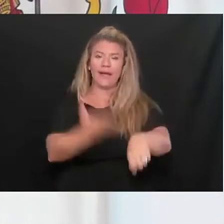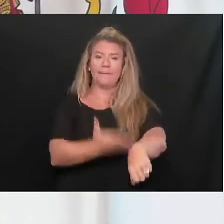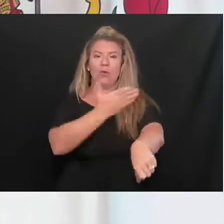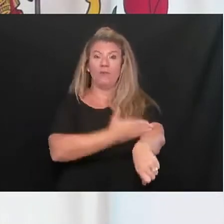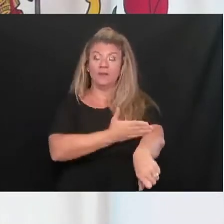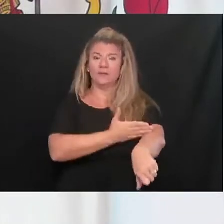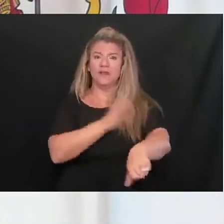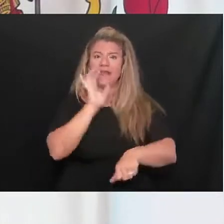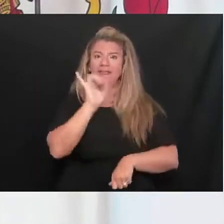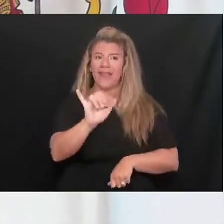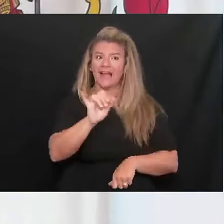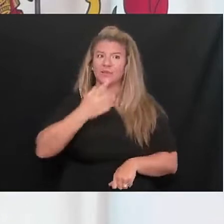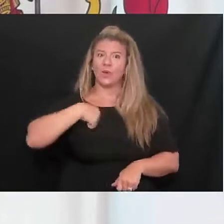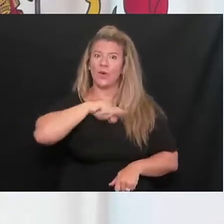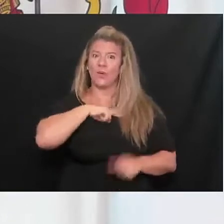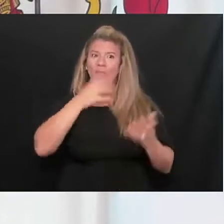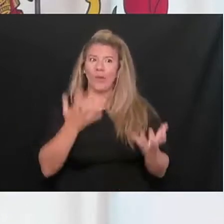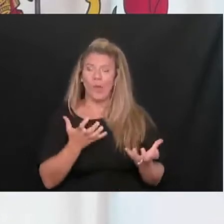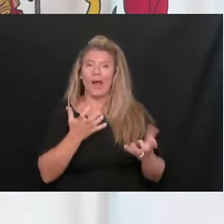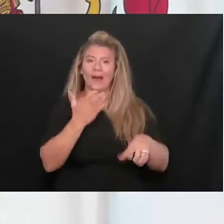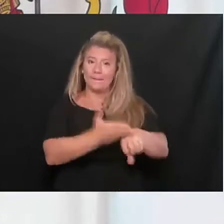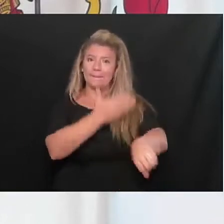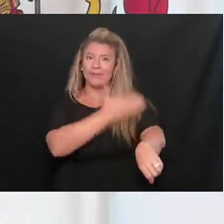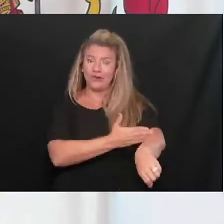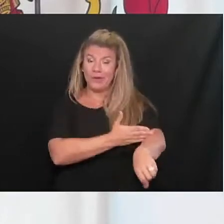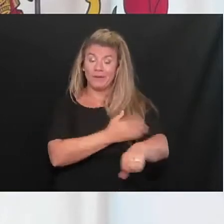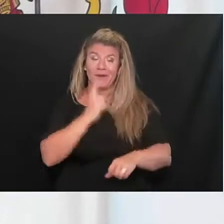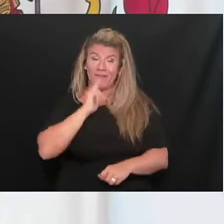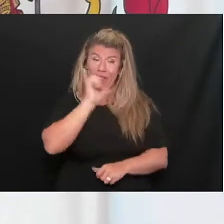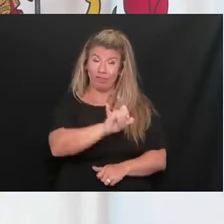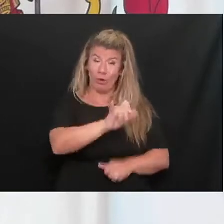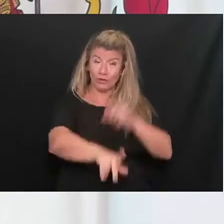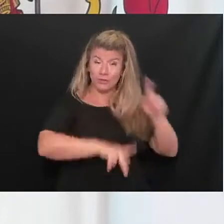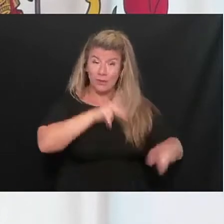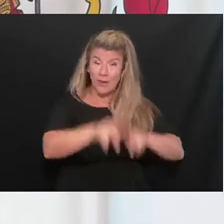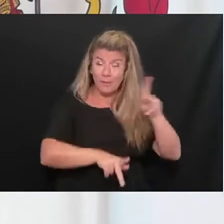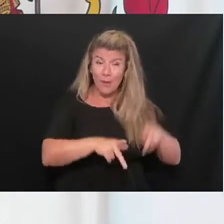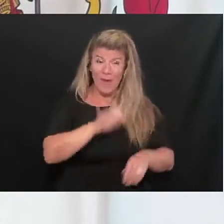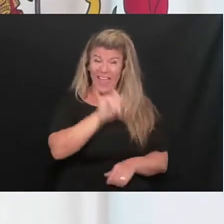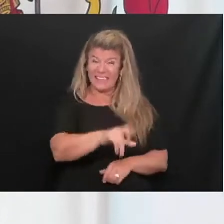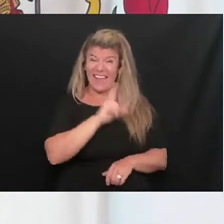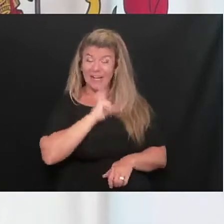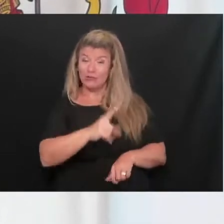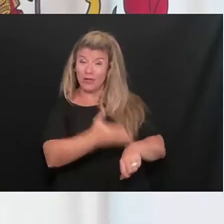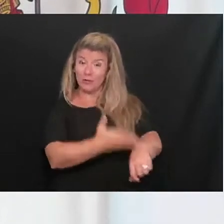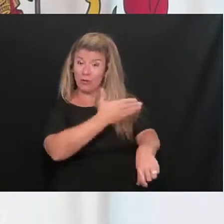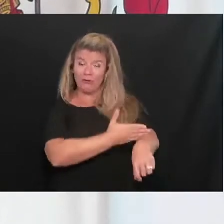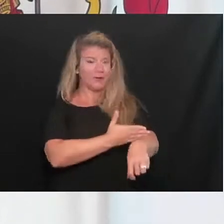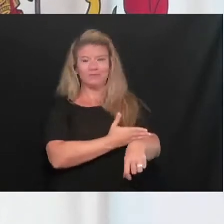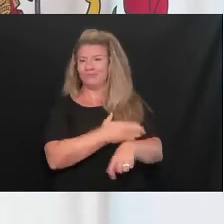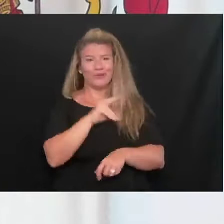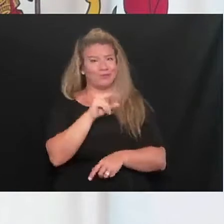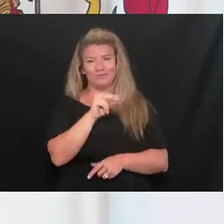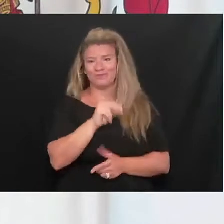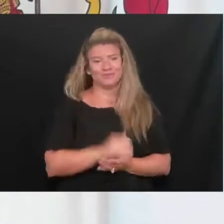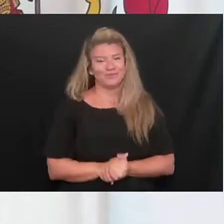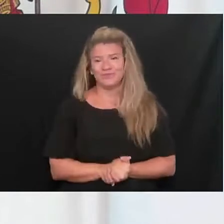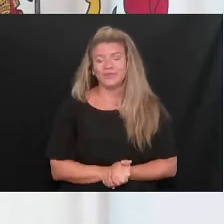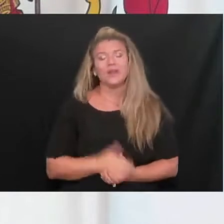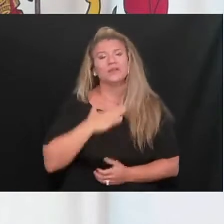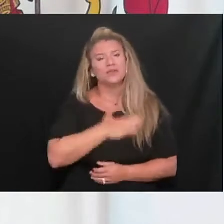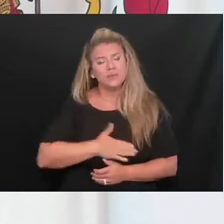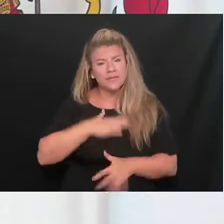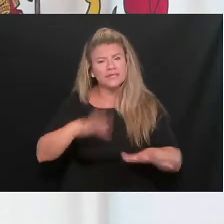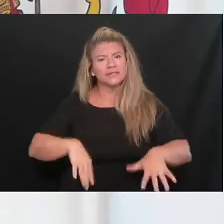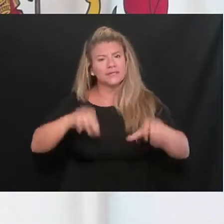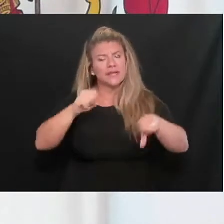That's all we can say. But for these folks, it's anything but improvement, and please take the time to